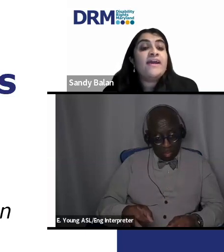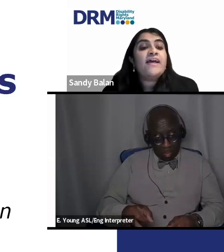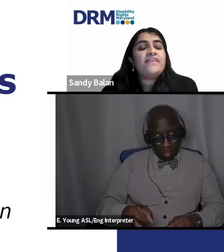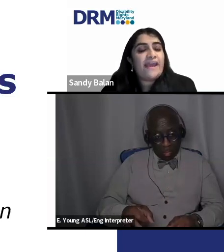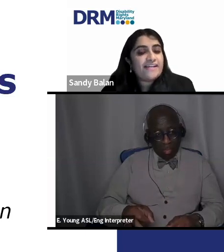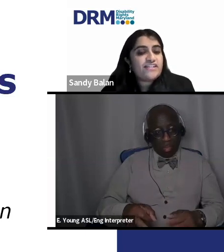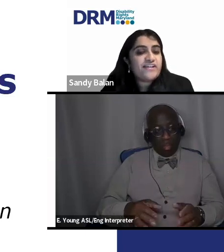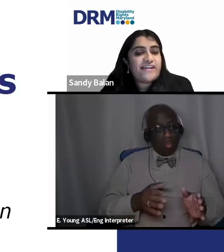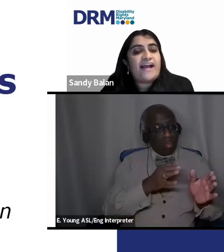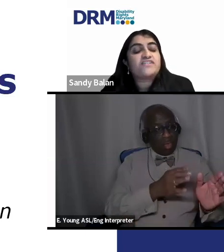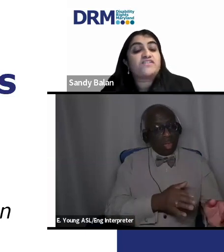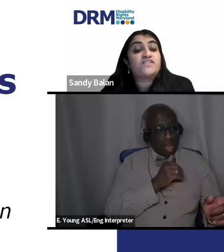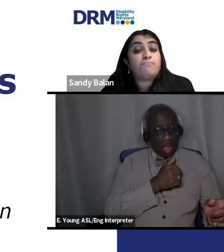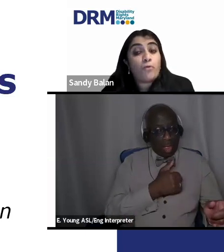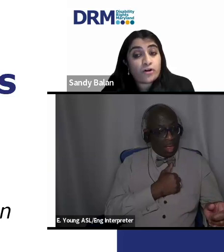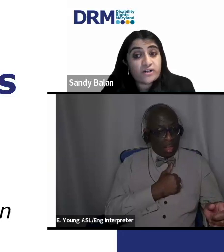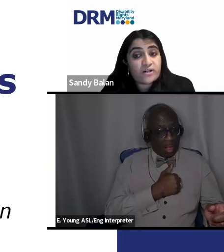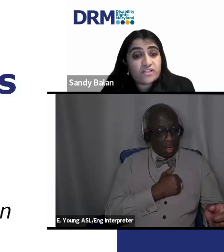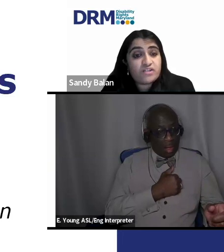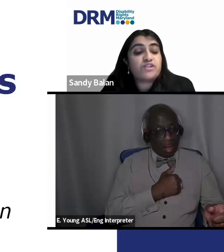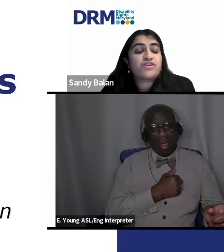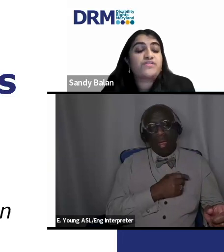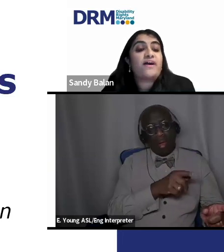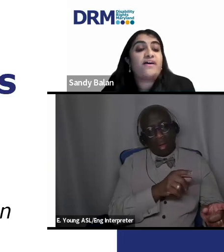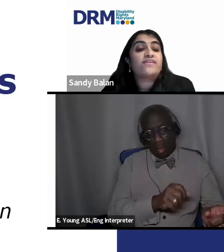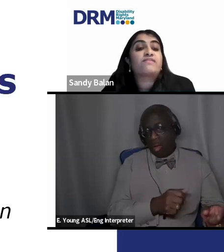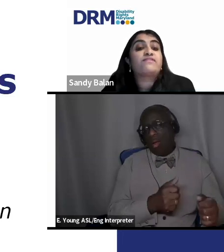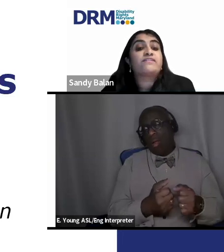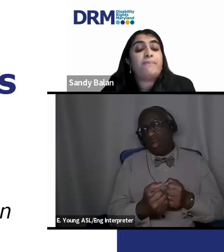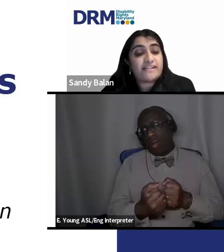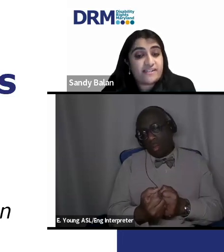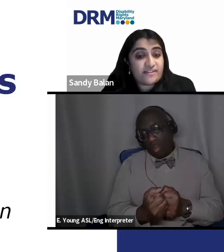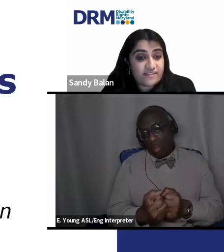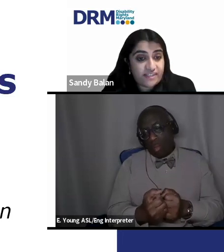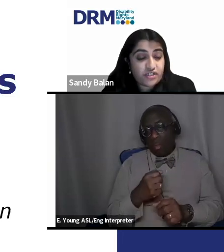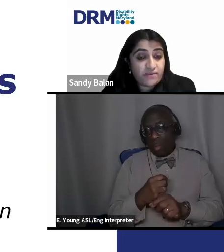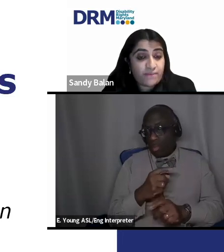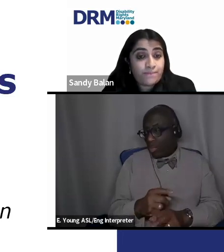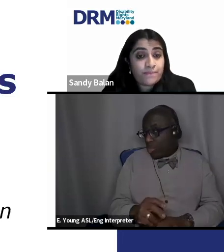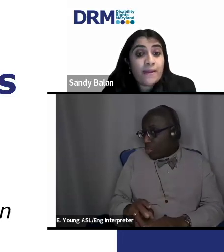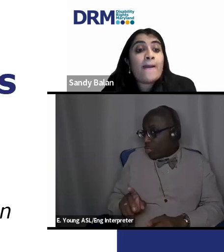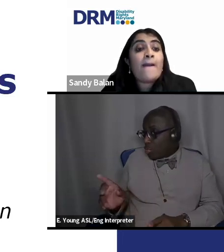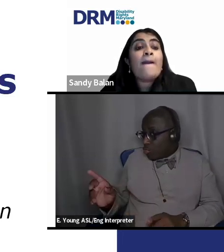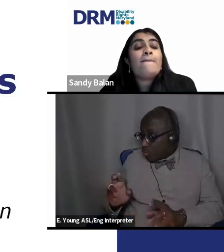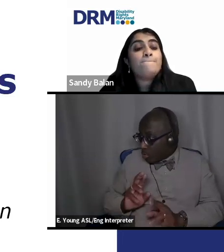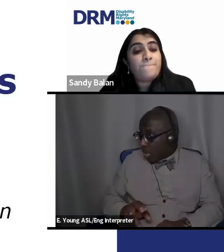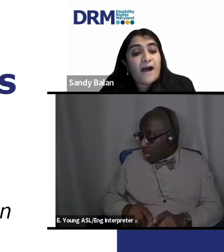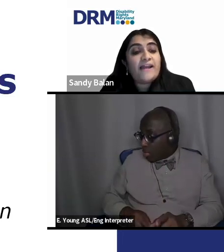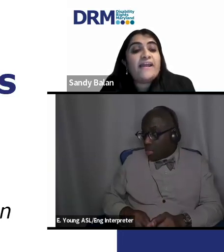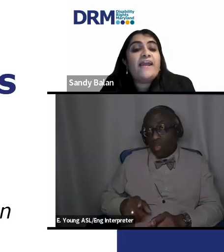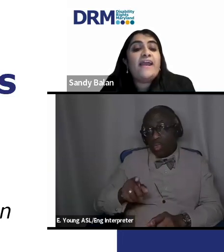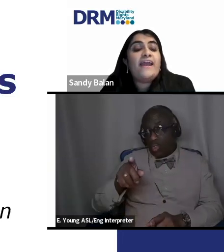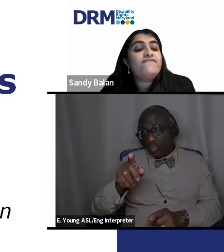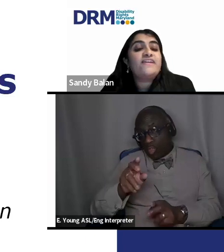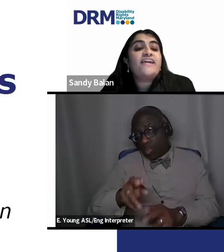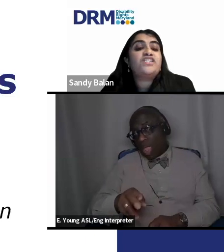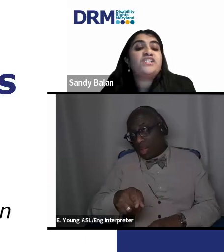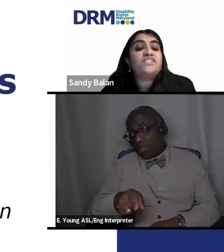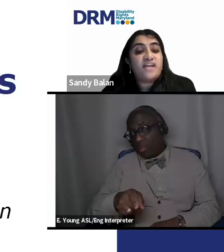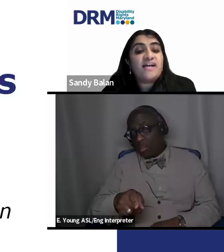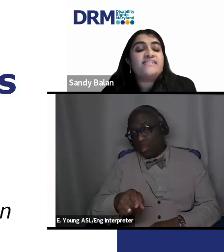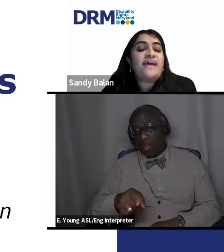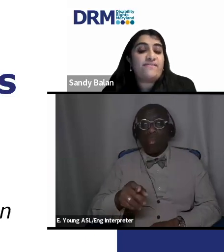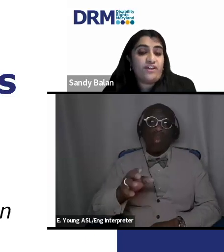authority, the agent can act as a supporter to ensure that others are respecting the decision. But if